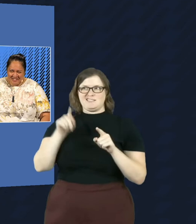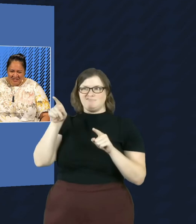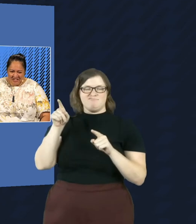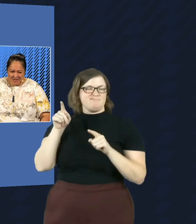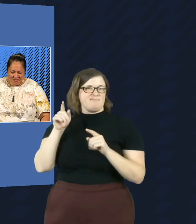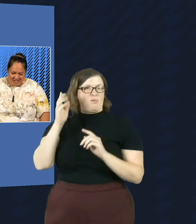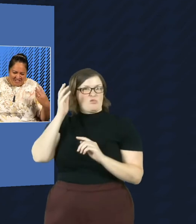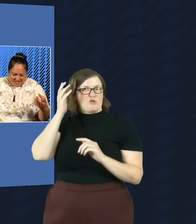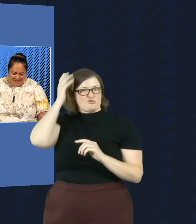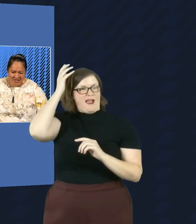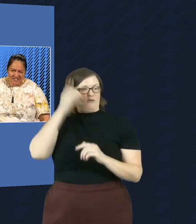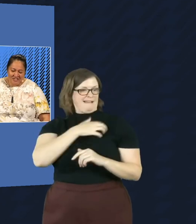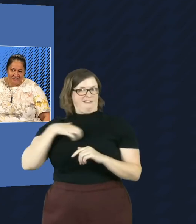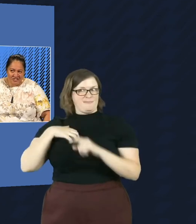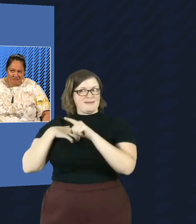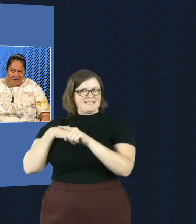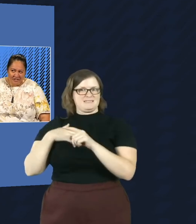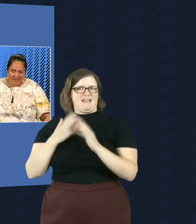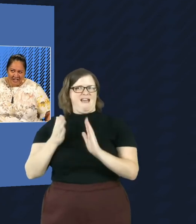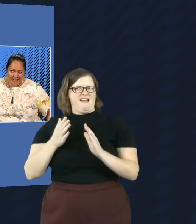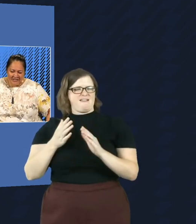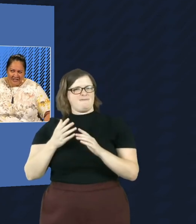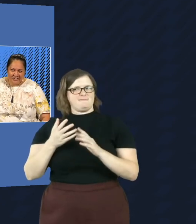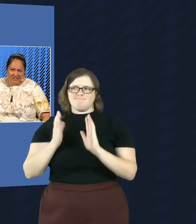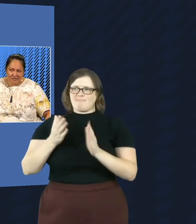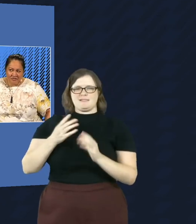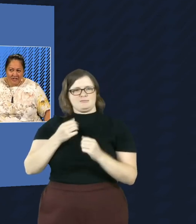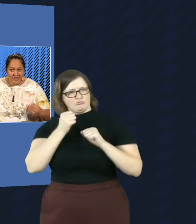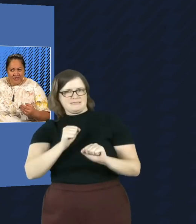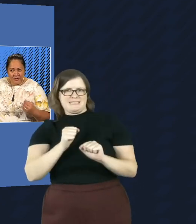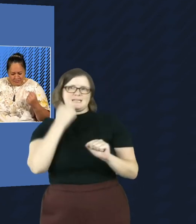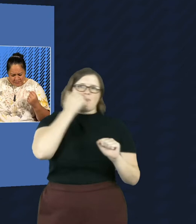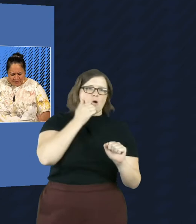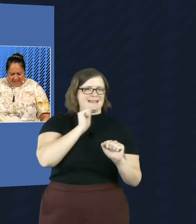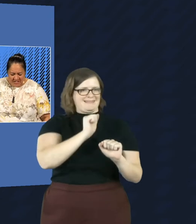enact its duty to protect the rights and interests of Māori in data and digital.